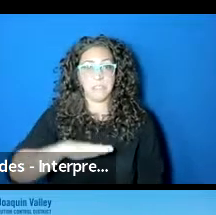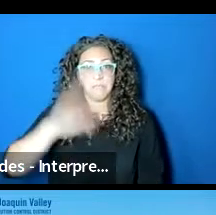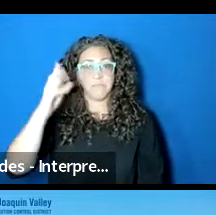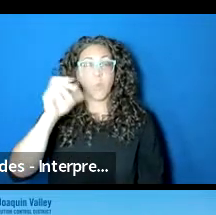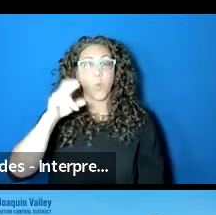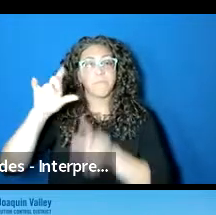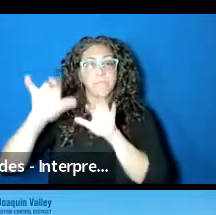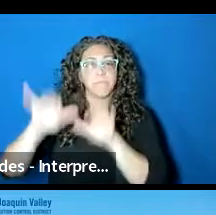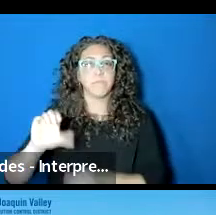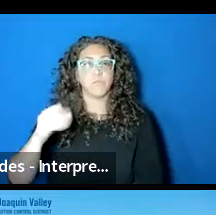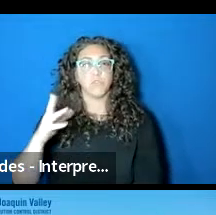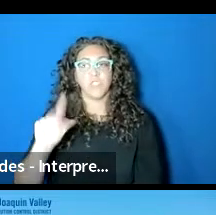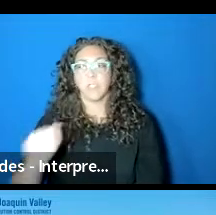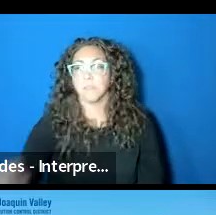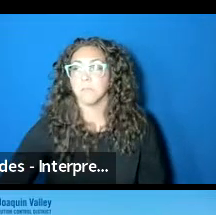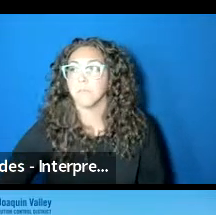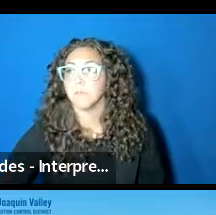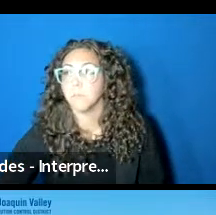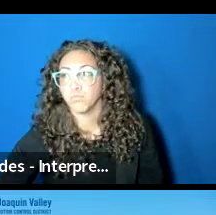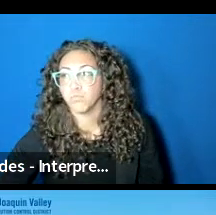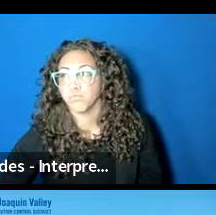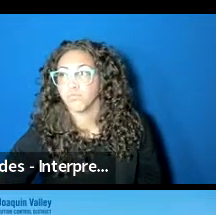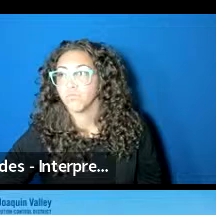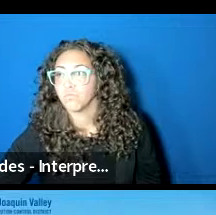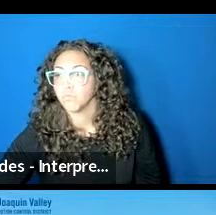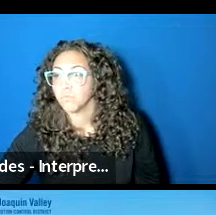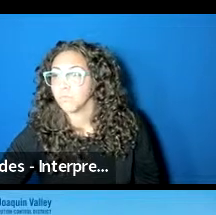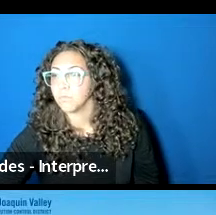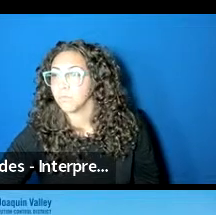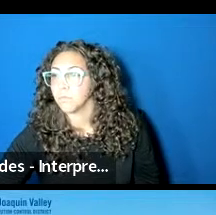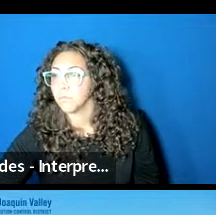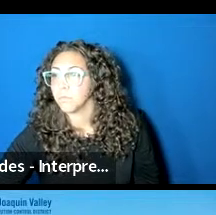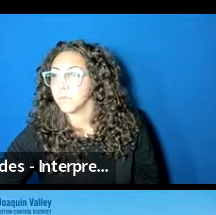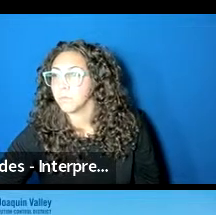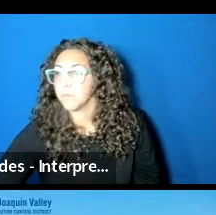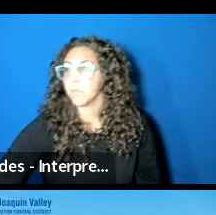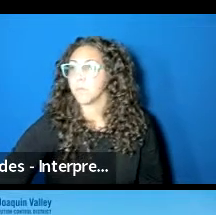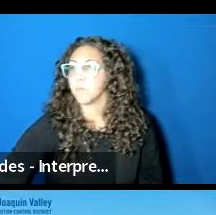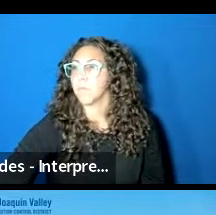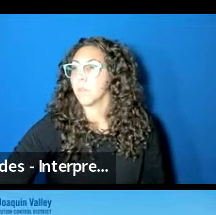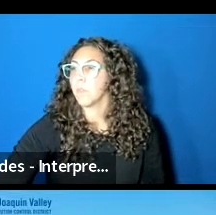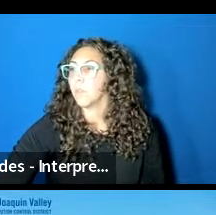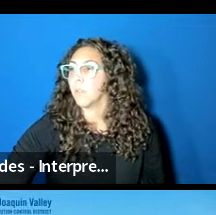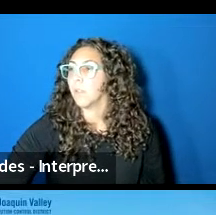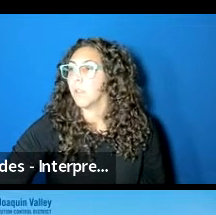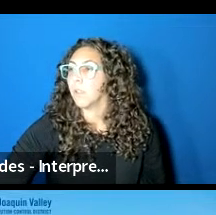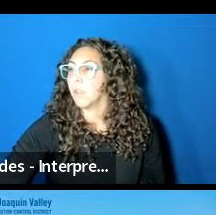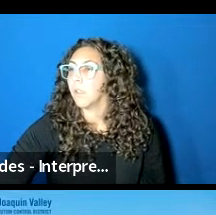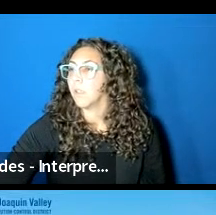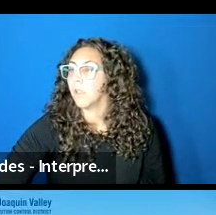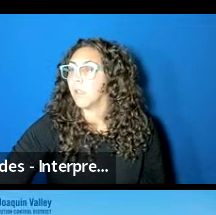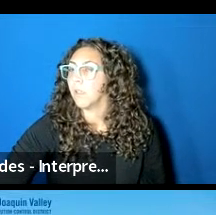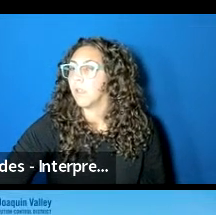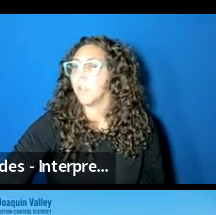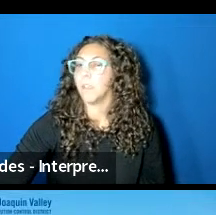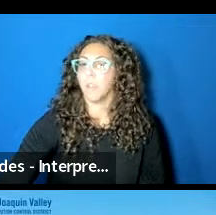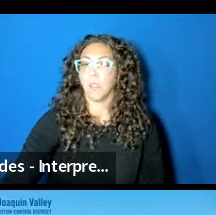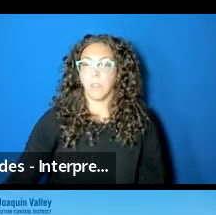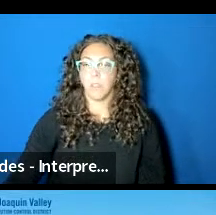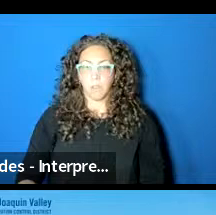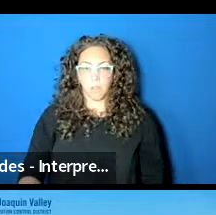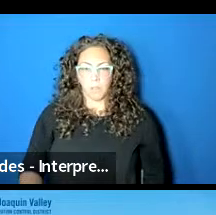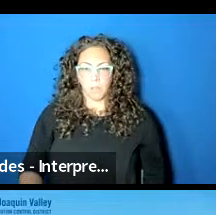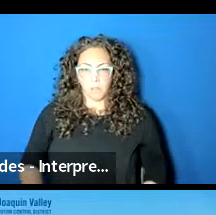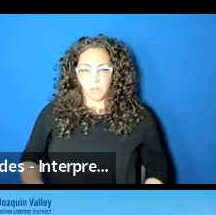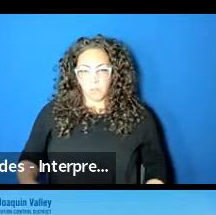raise your hand, and we will call on you after Rocio is done reviewing the action item tracker. Rocio?